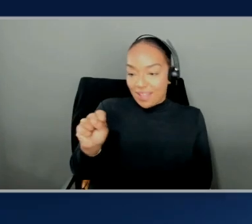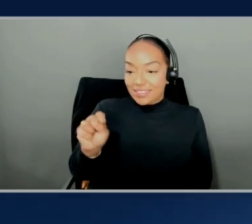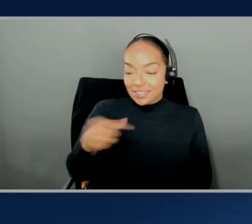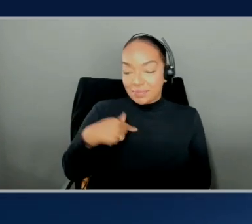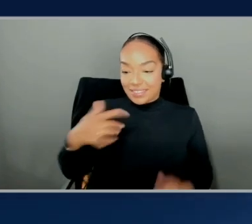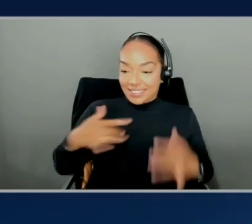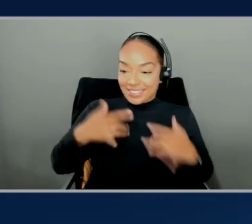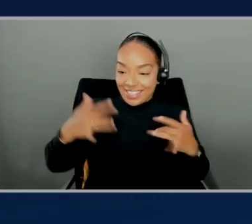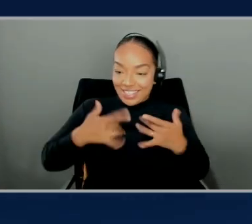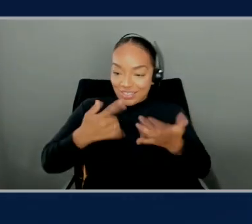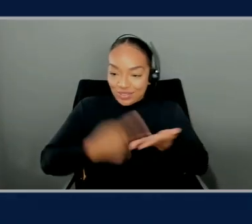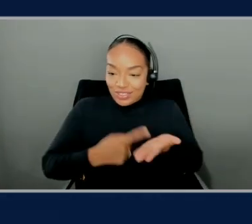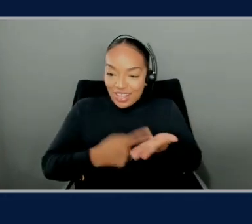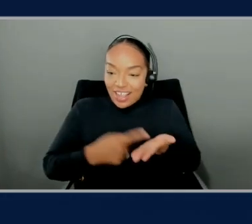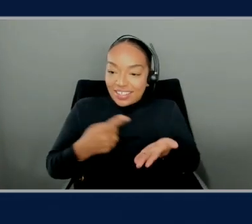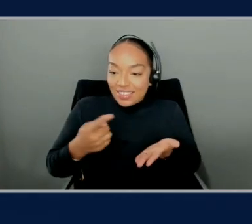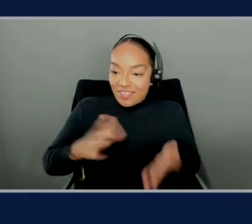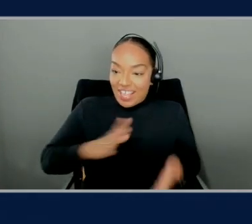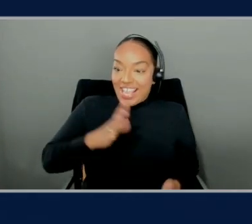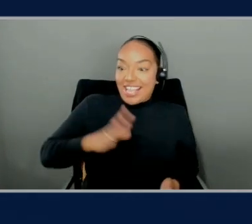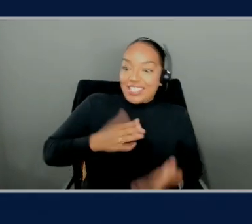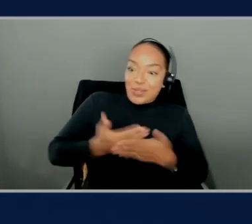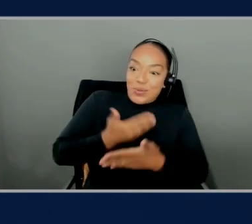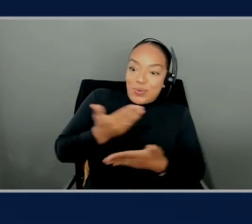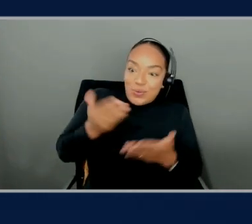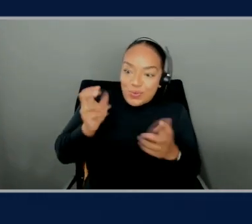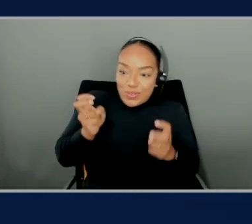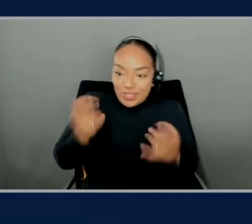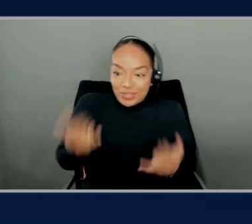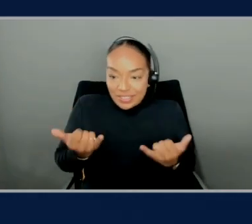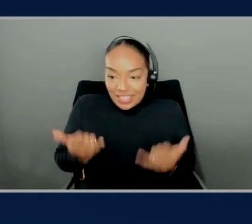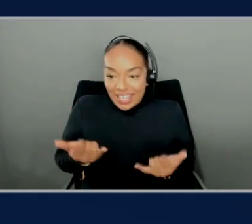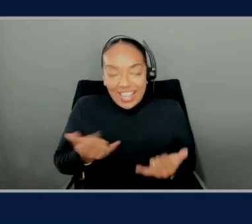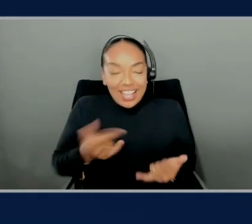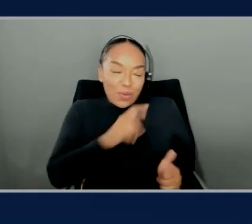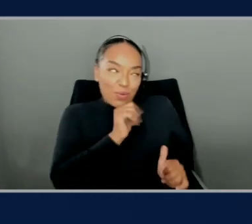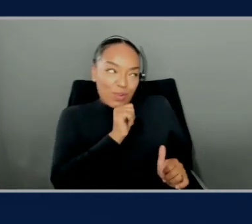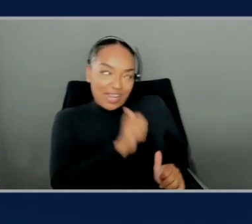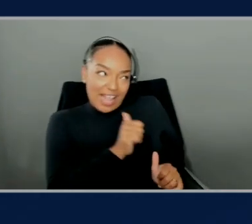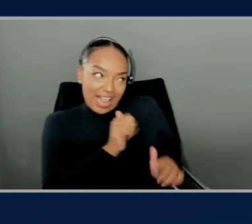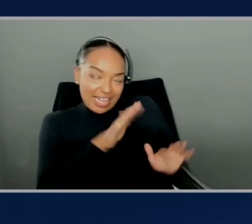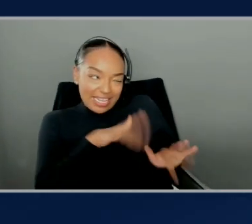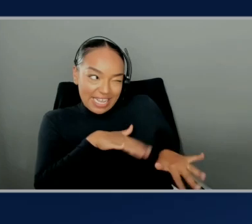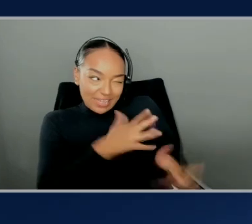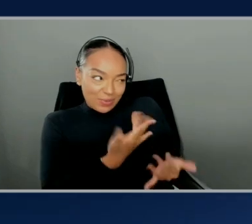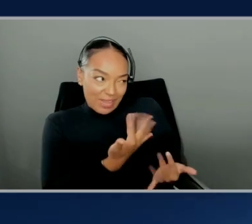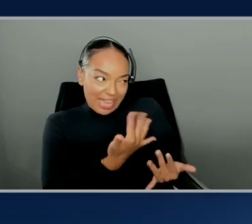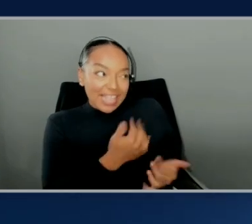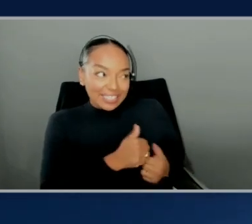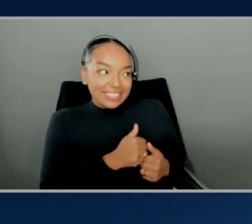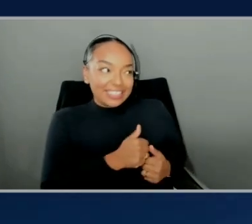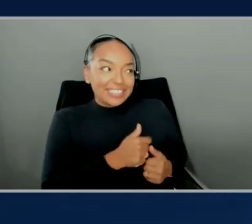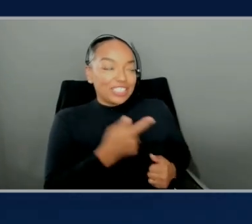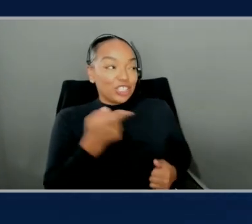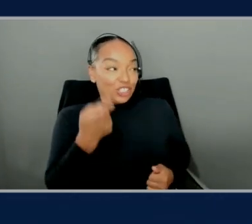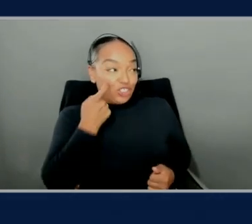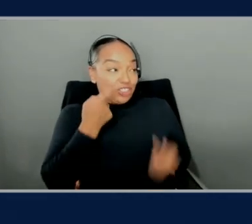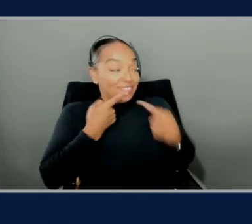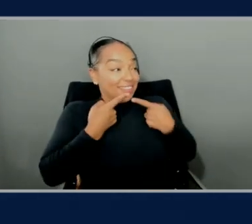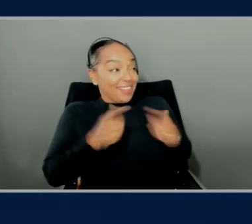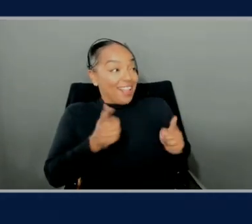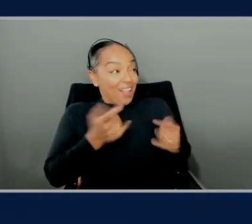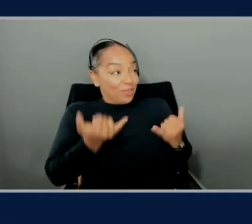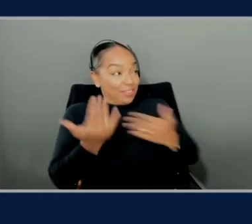fancy and new today. But we won't go there first, Trevor. We actually just broke, so AWS Training and Certification just announced this morning that